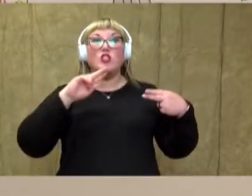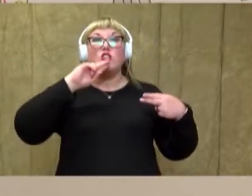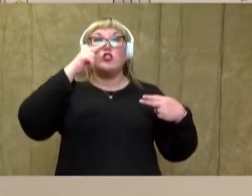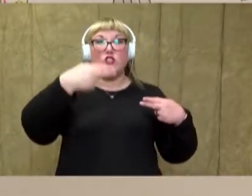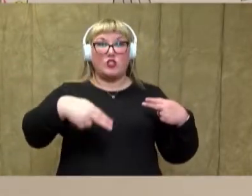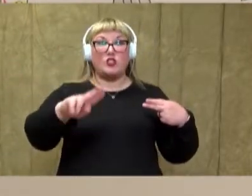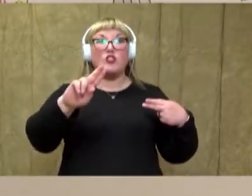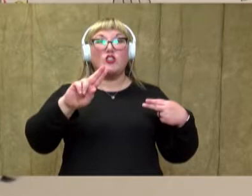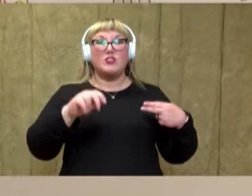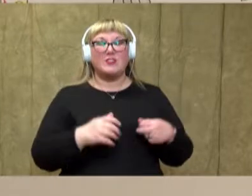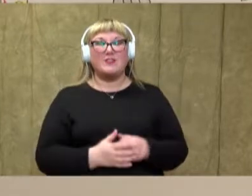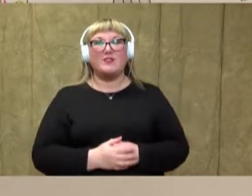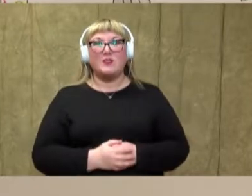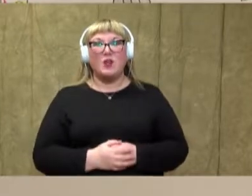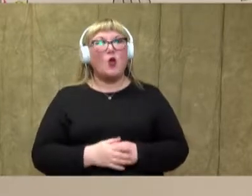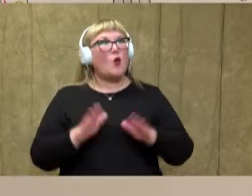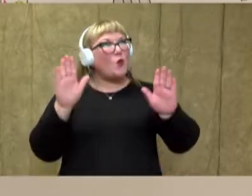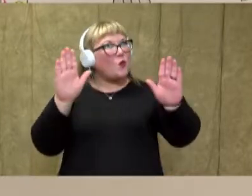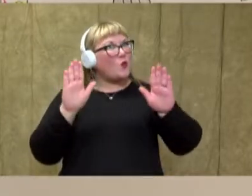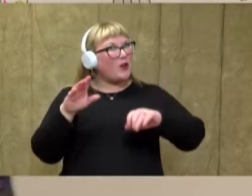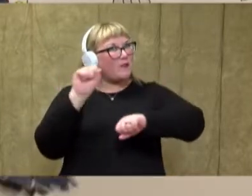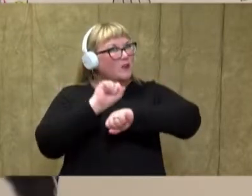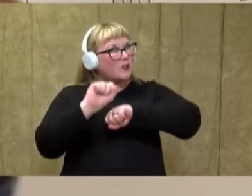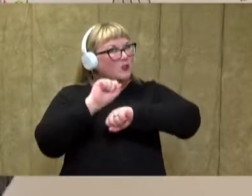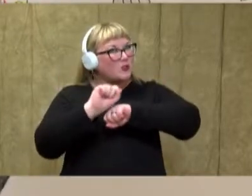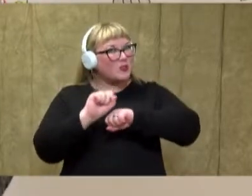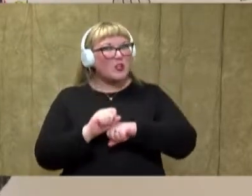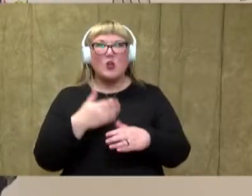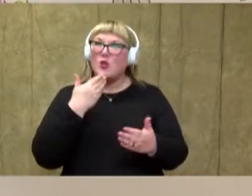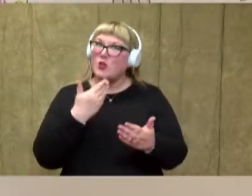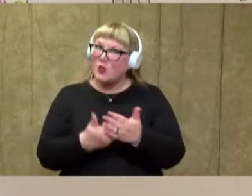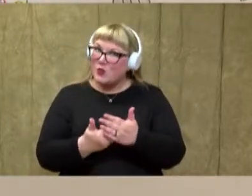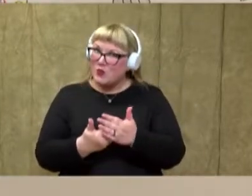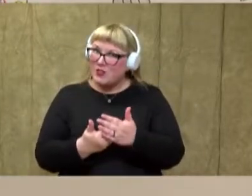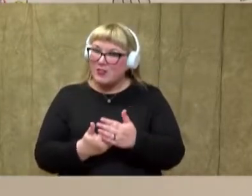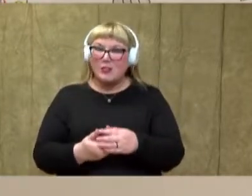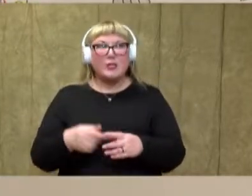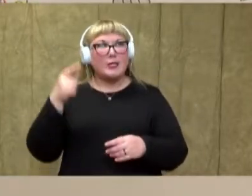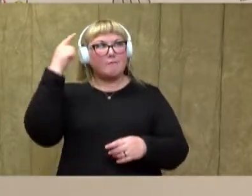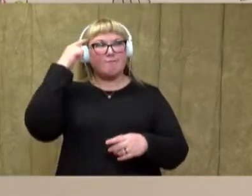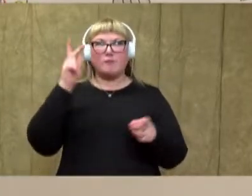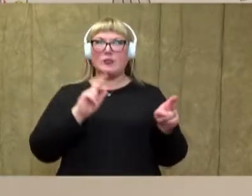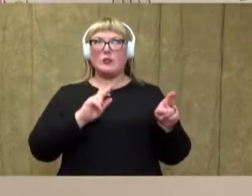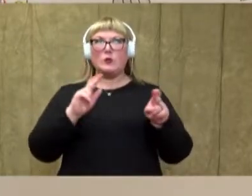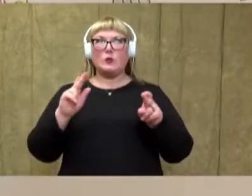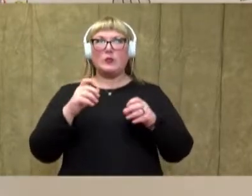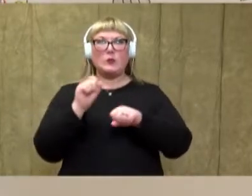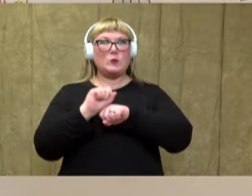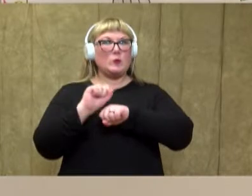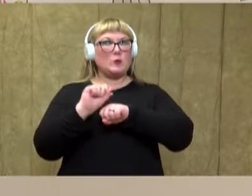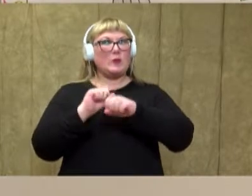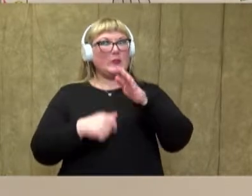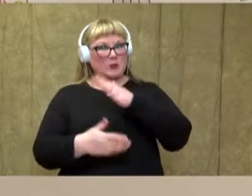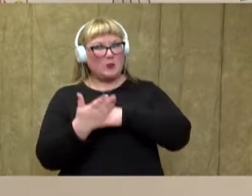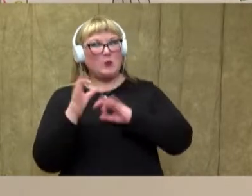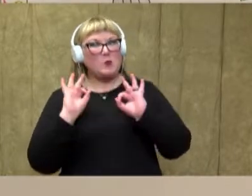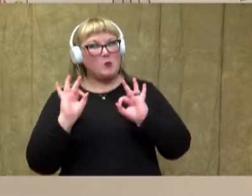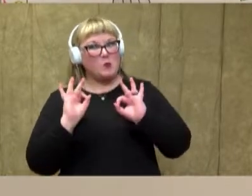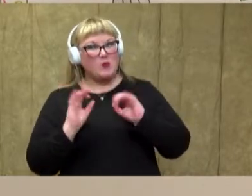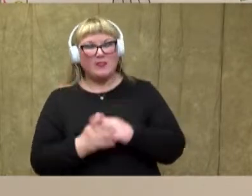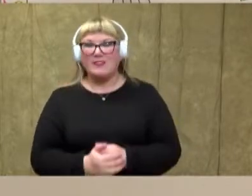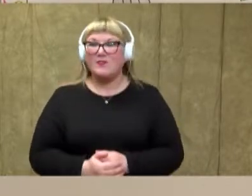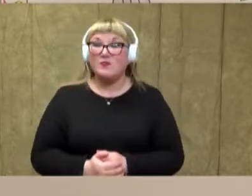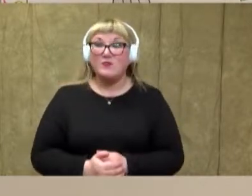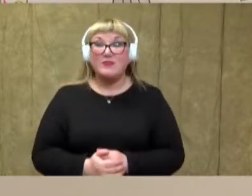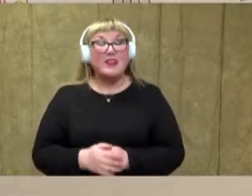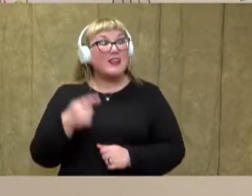SH. Wonderful job, everyone. Good. Getting those brains working so great this morning. Also, let's think about